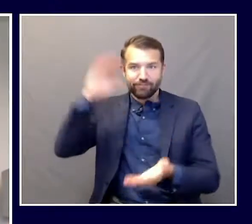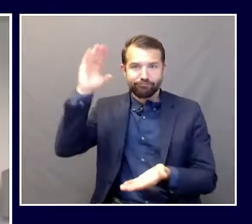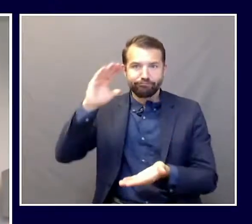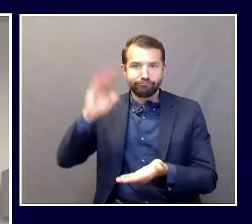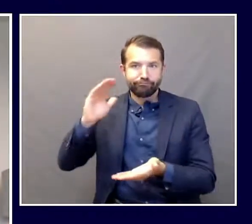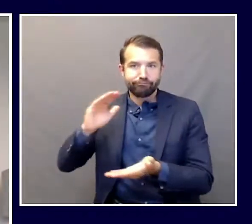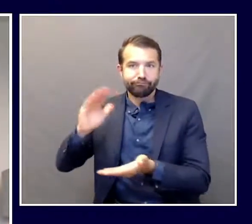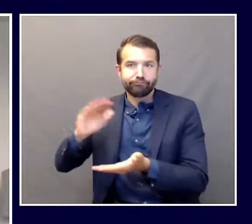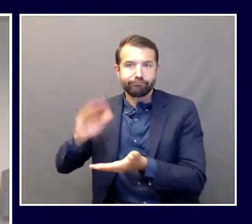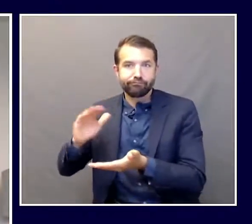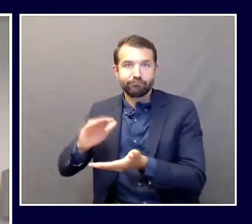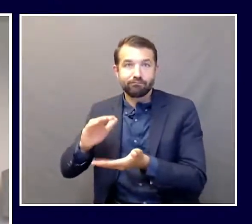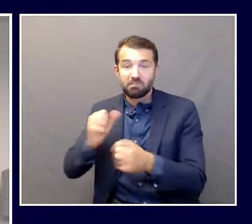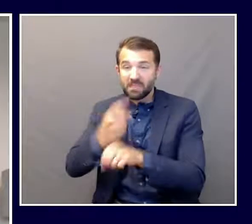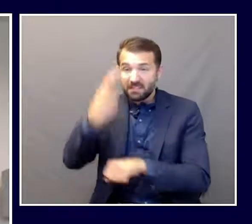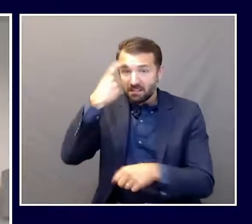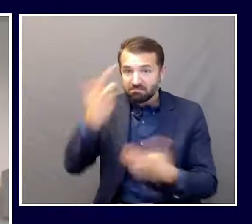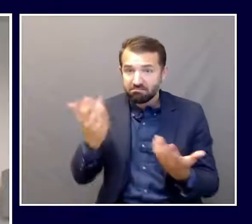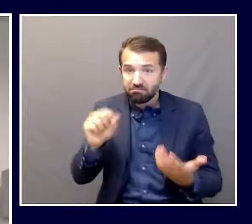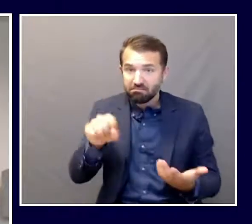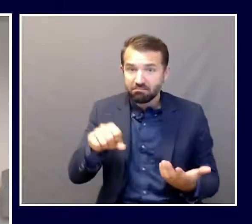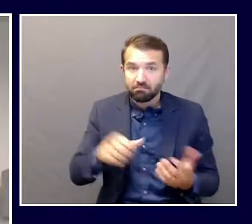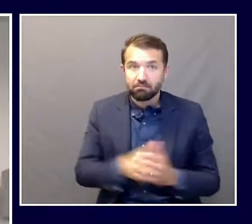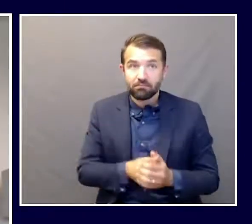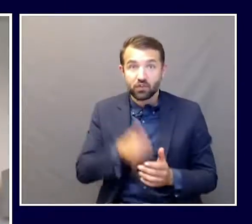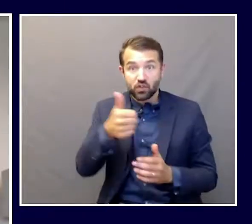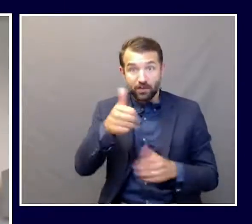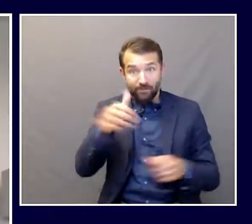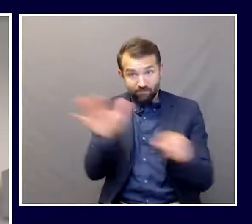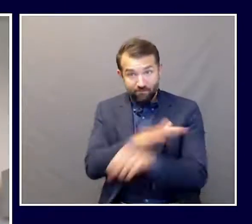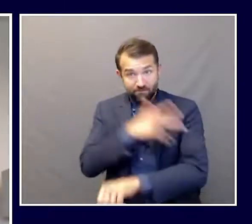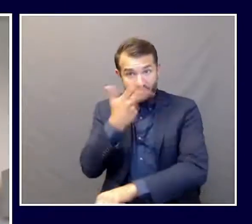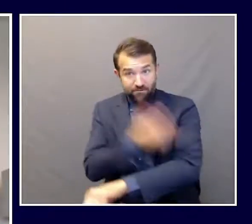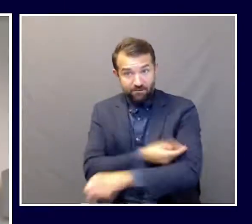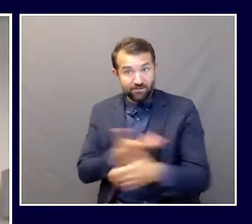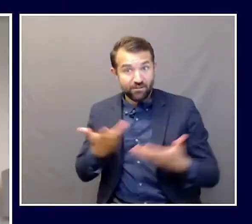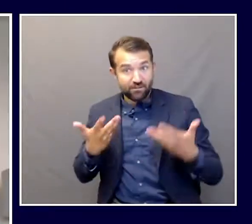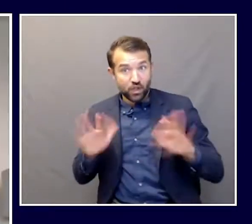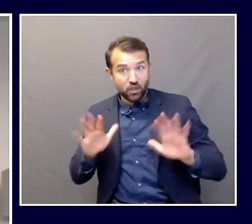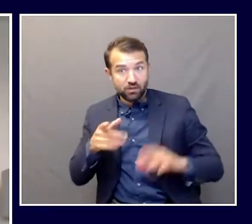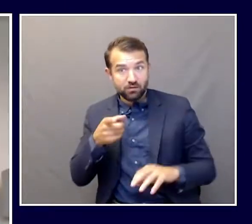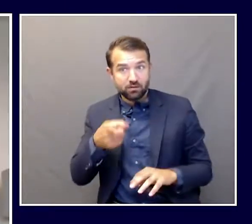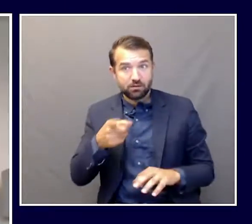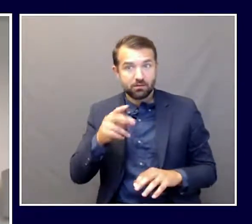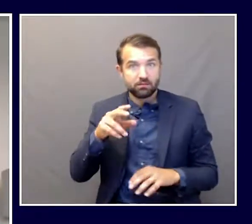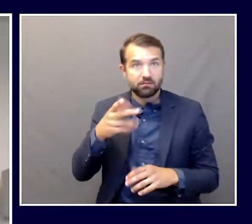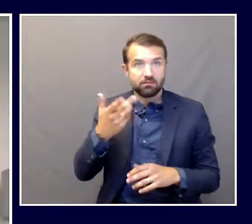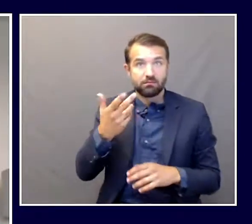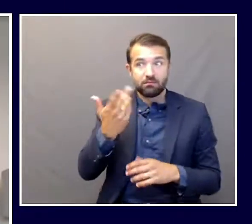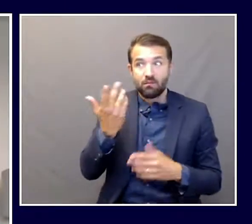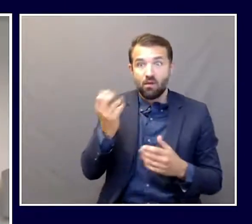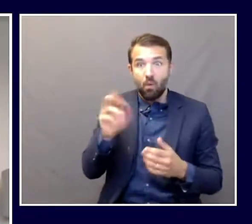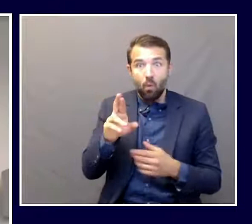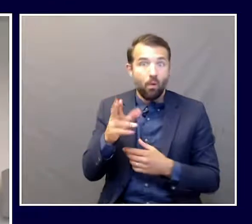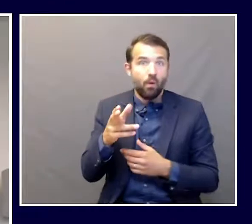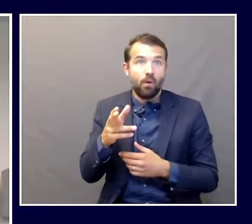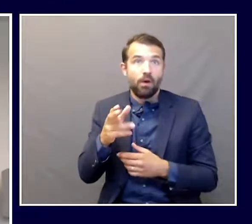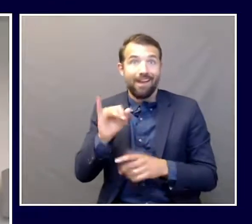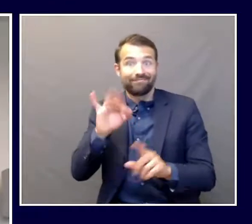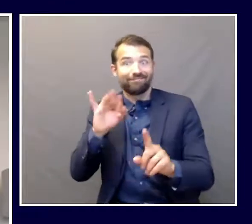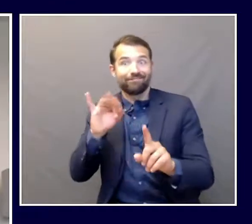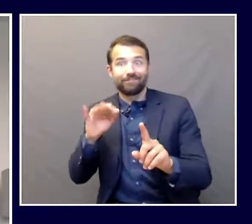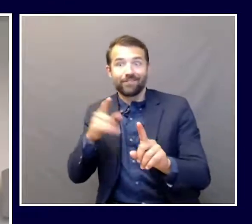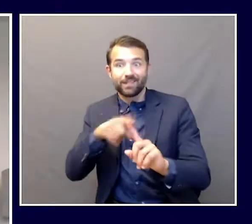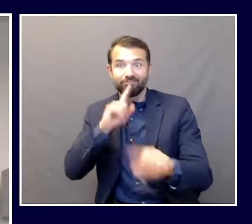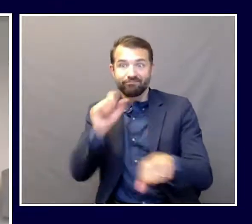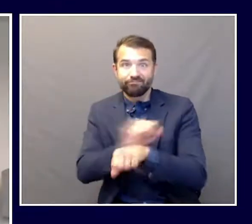makes sense. If you are fully vaccinated, unless you have really consistent symptoms that are really consistent with